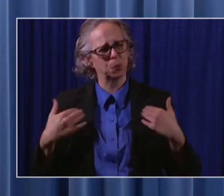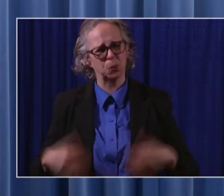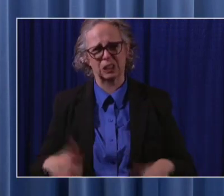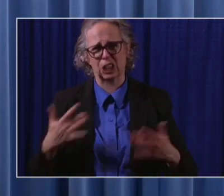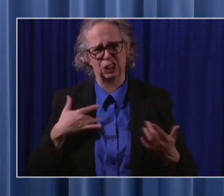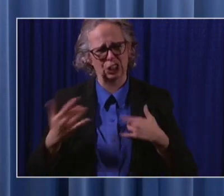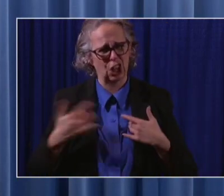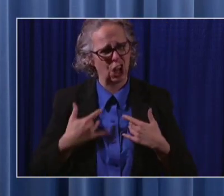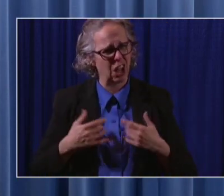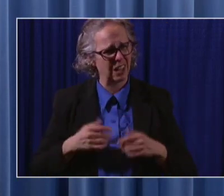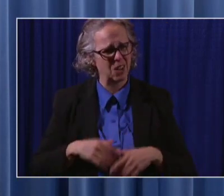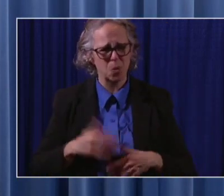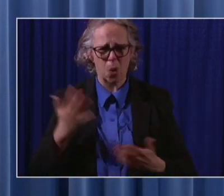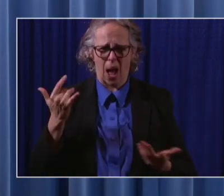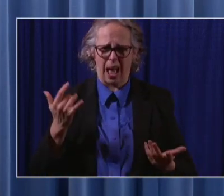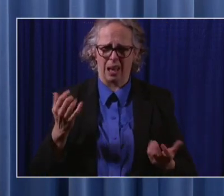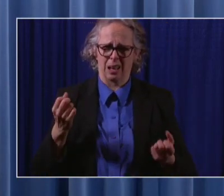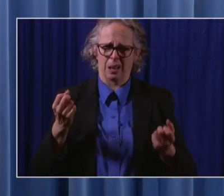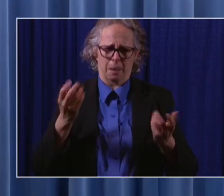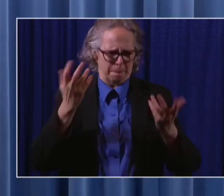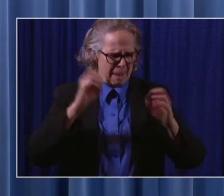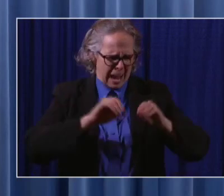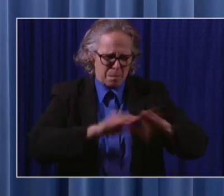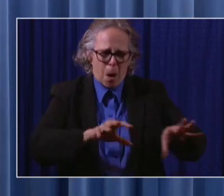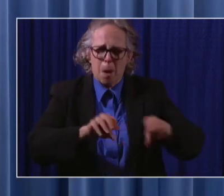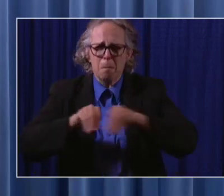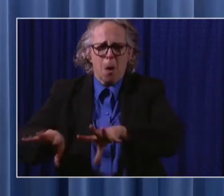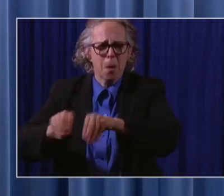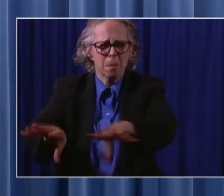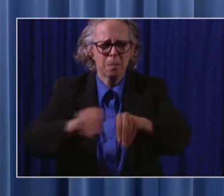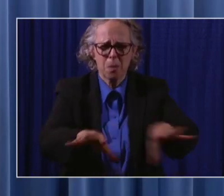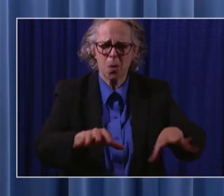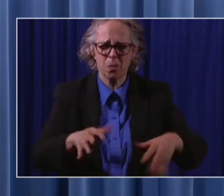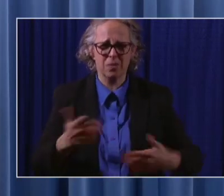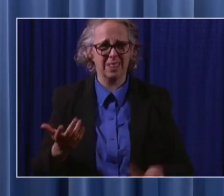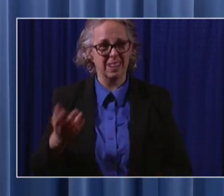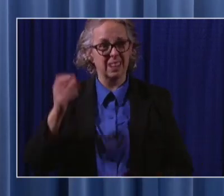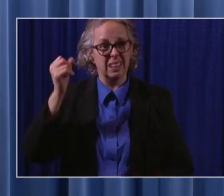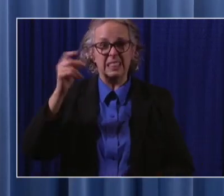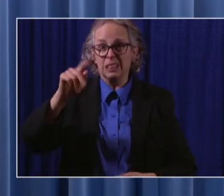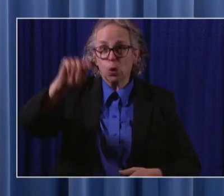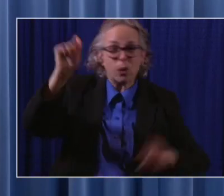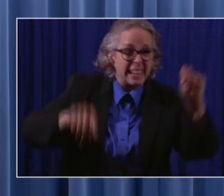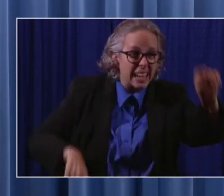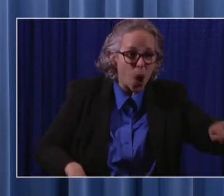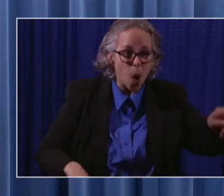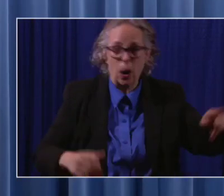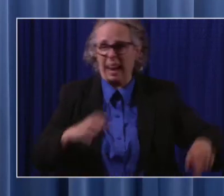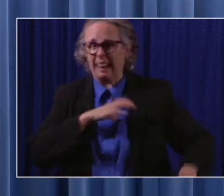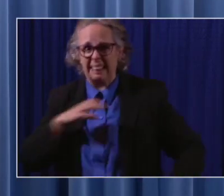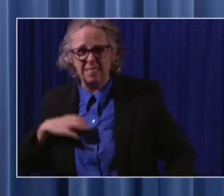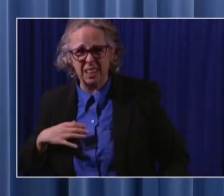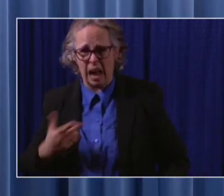across Ohio, including Toledo, Cleveland, and Columbus. Let me just say to our bar owners,